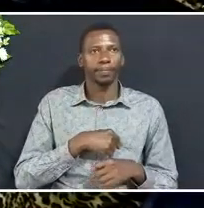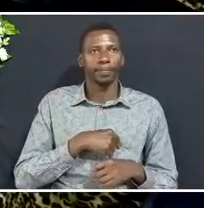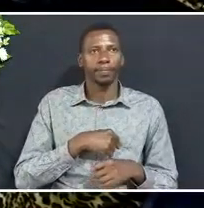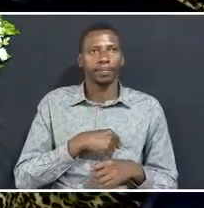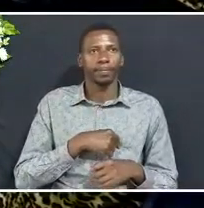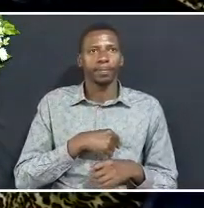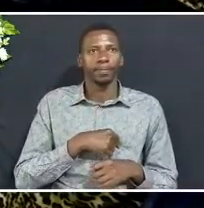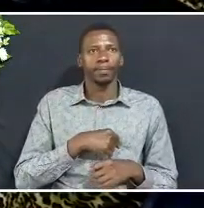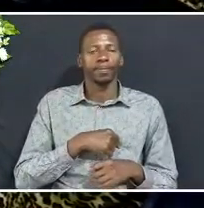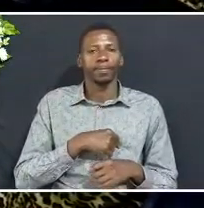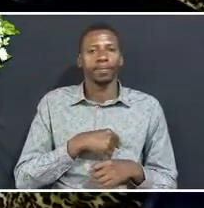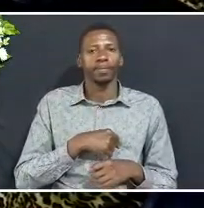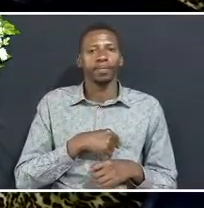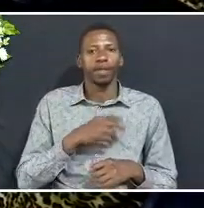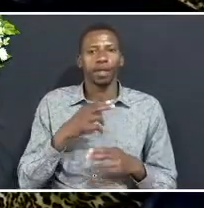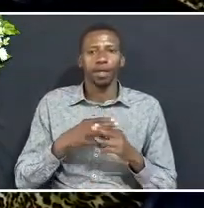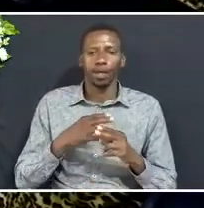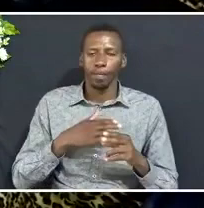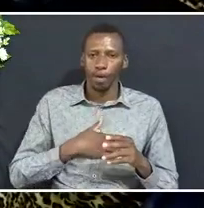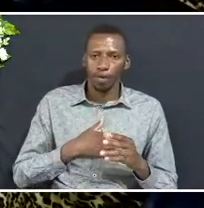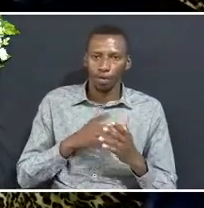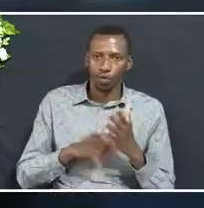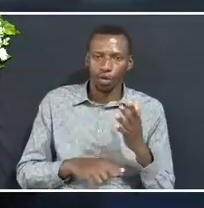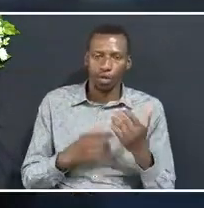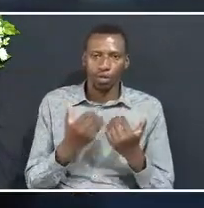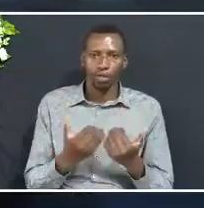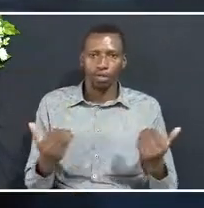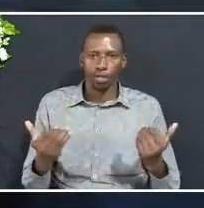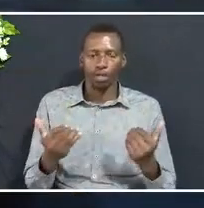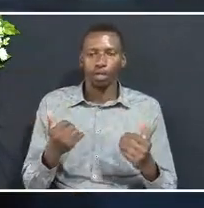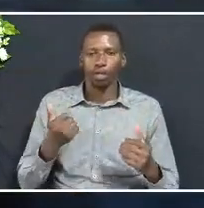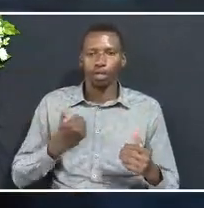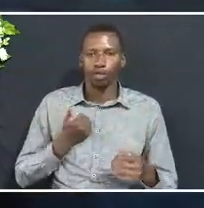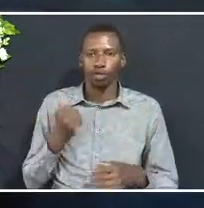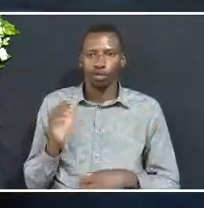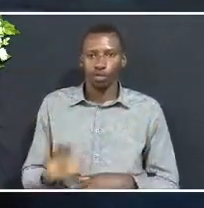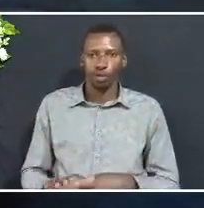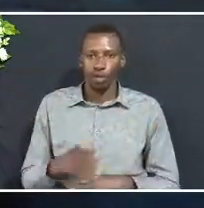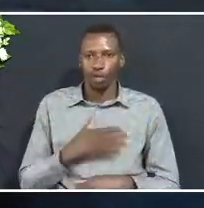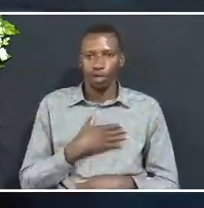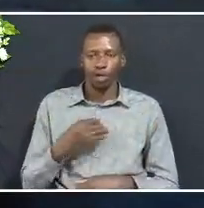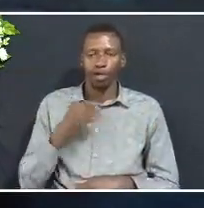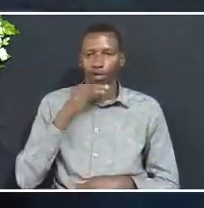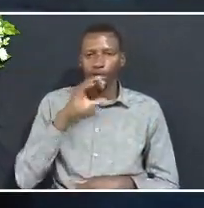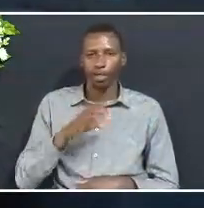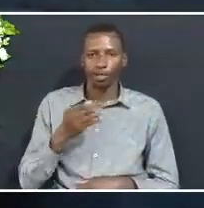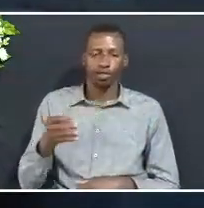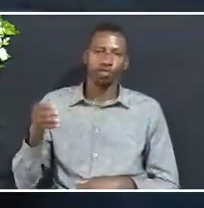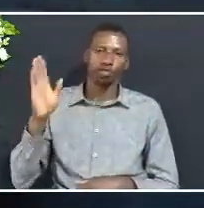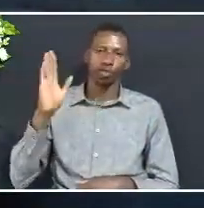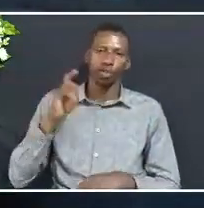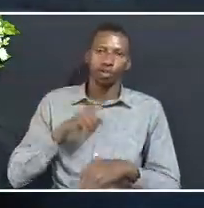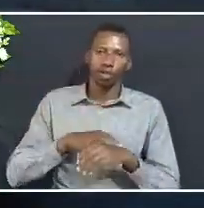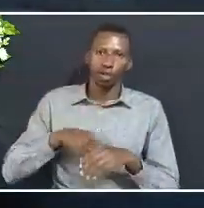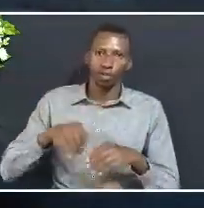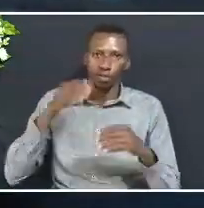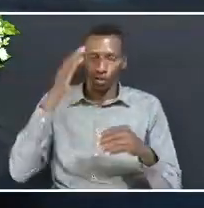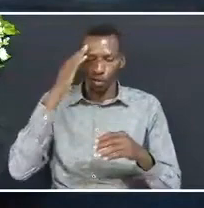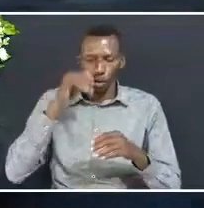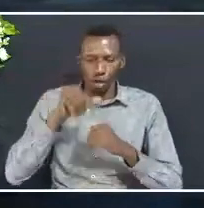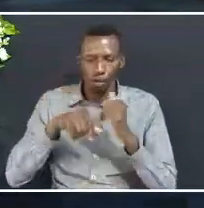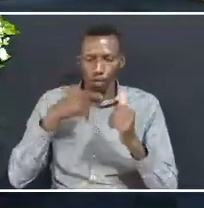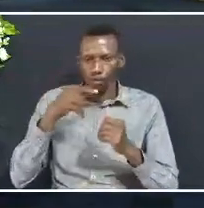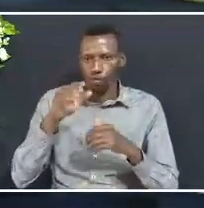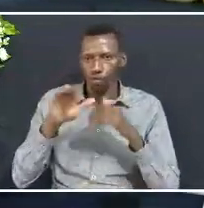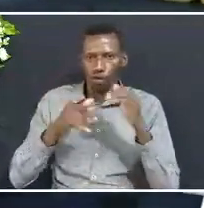be branded as children, daughters, and sons of God. So when we know about who called us